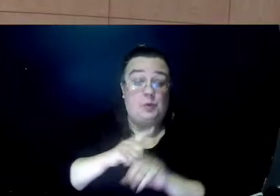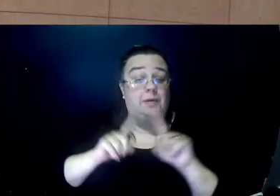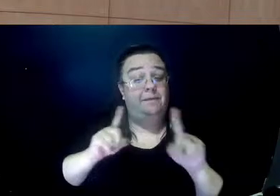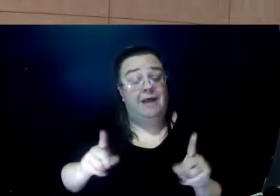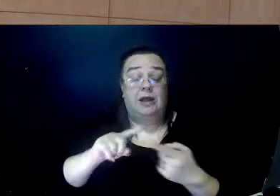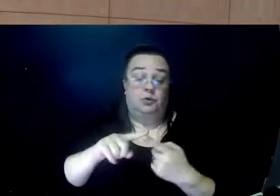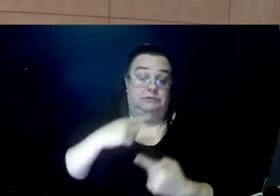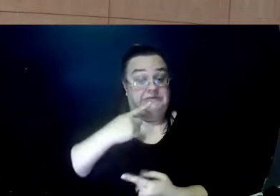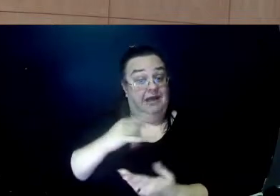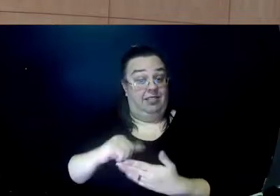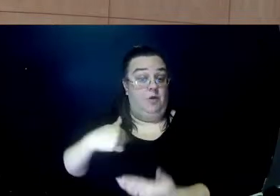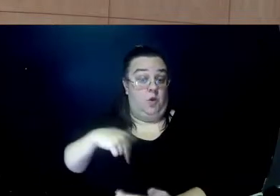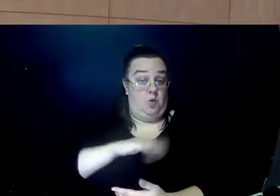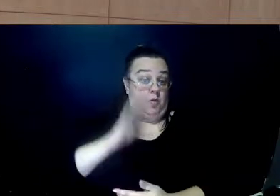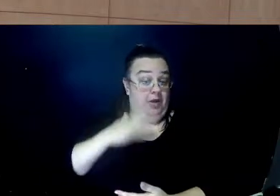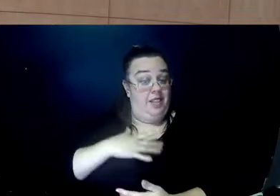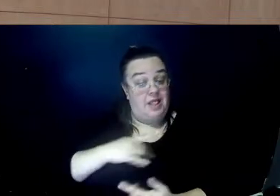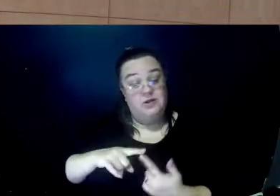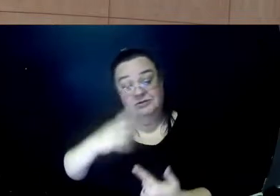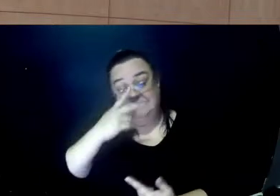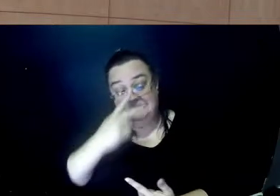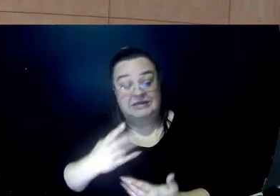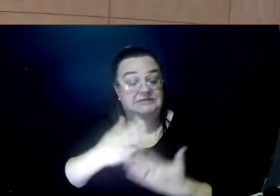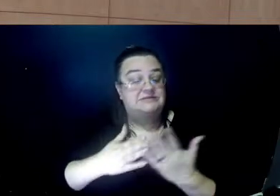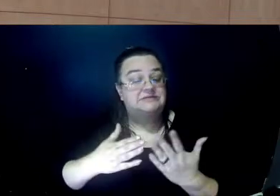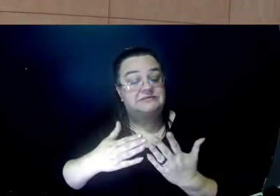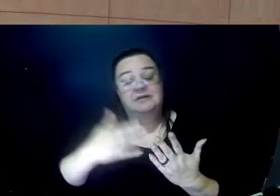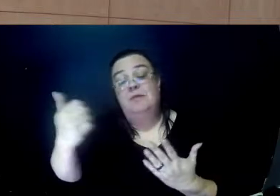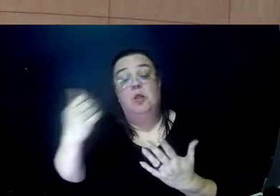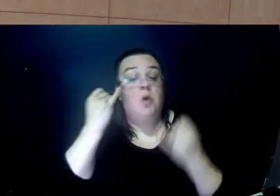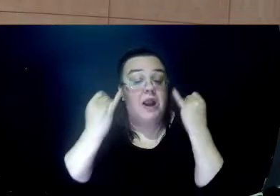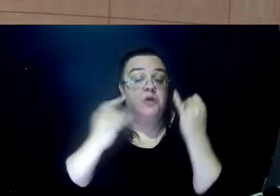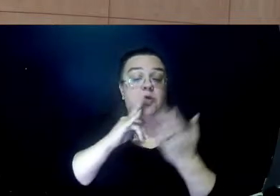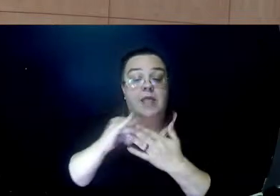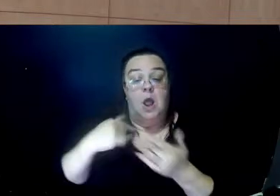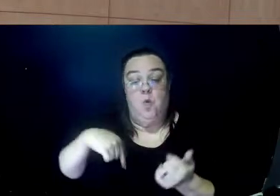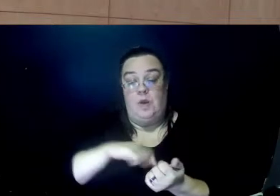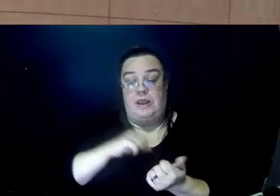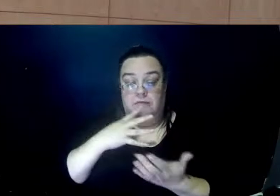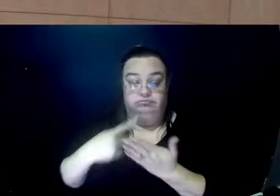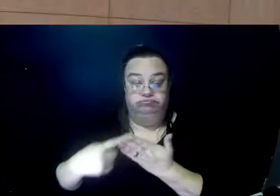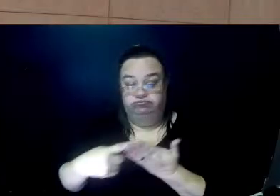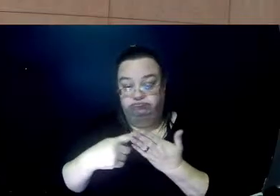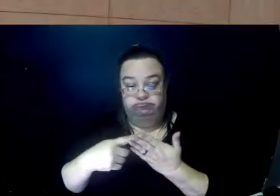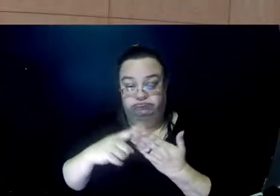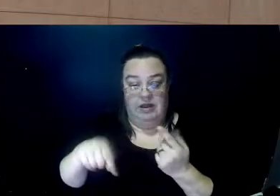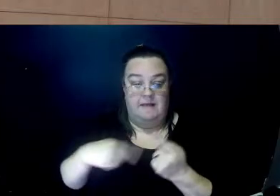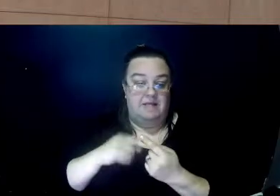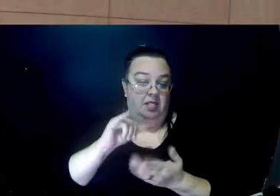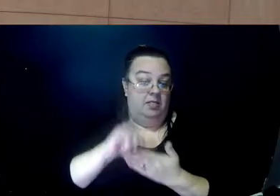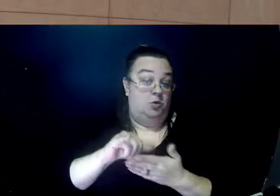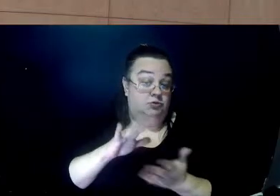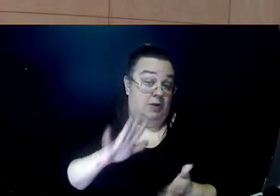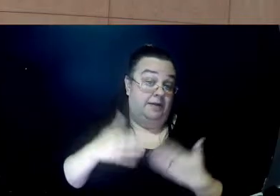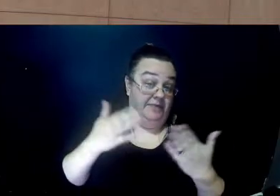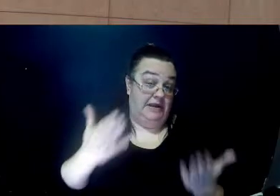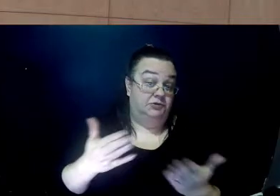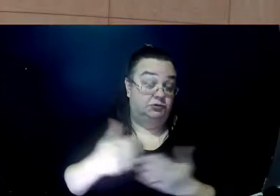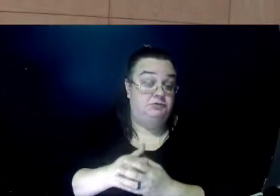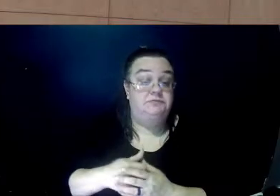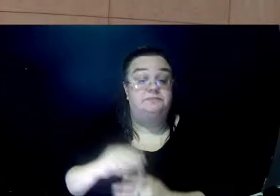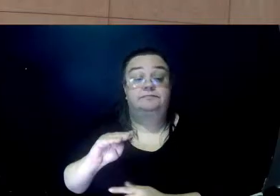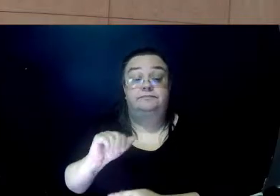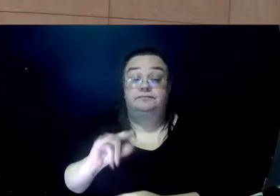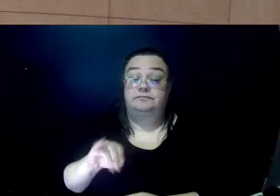to say that we would like to hear some other ideas so that we can deliberate amongst those recommendations. Thank